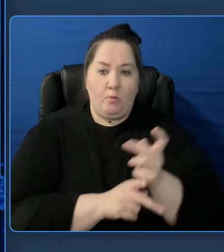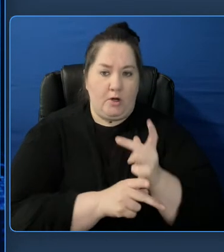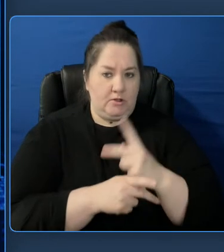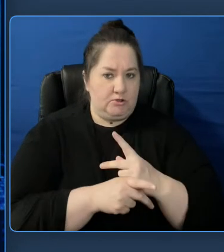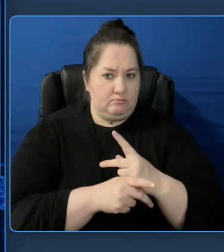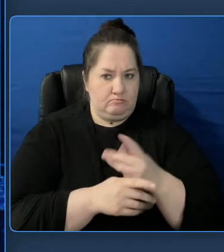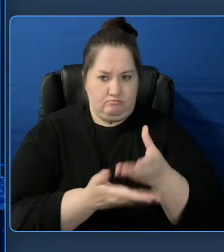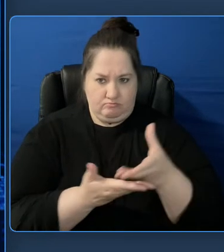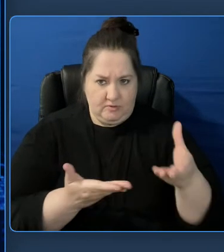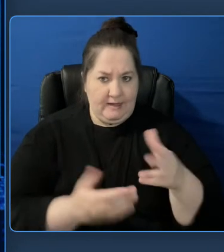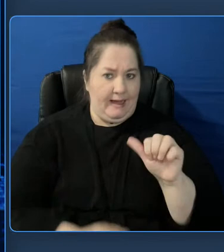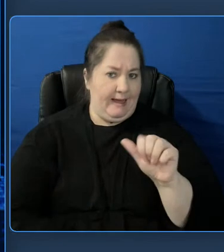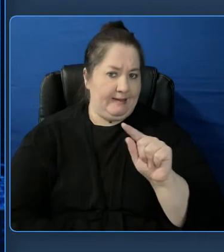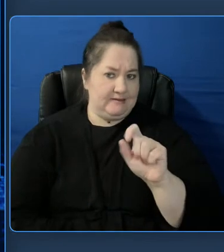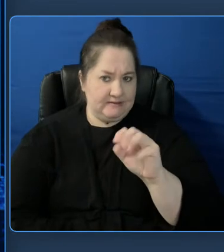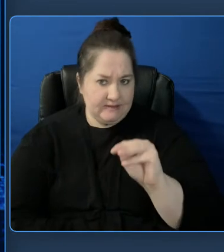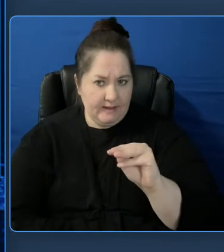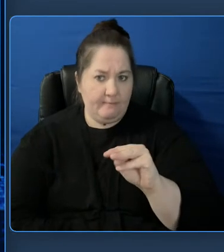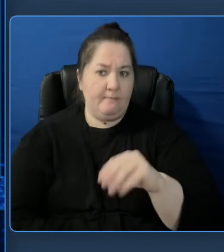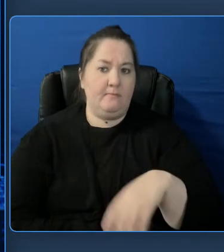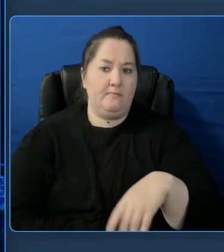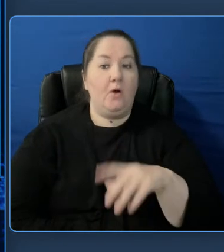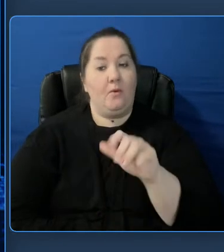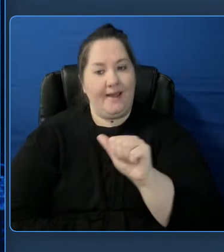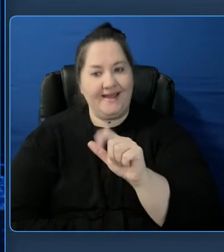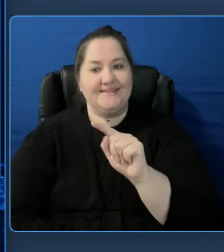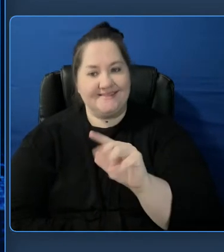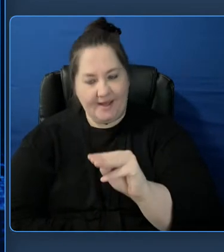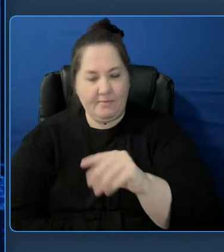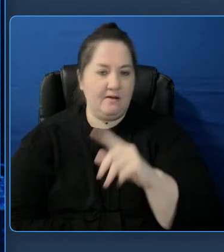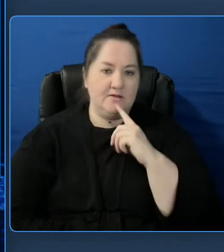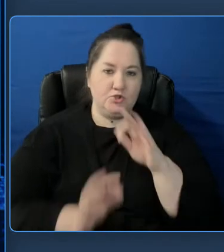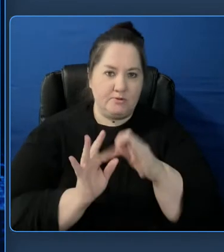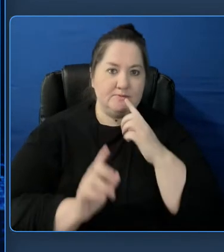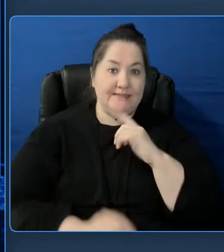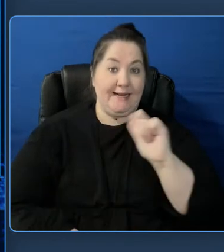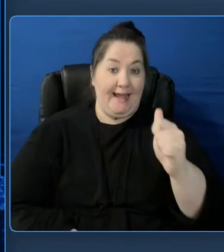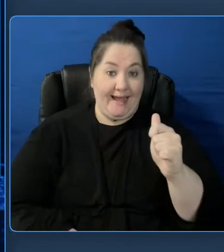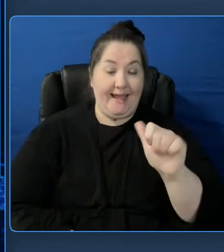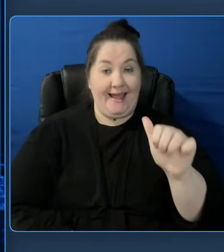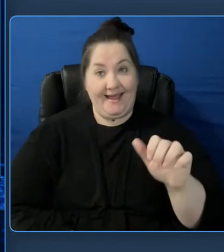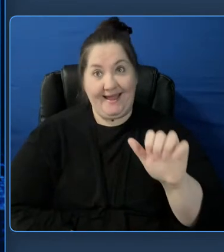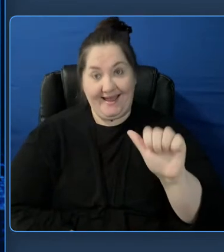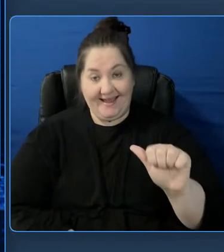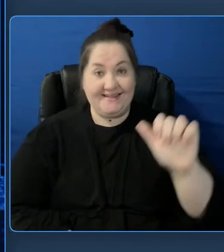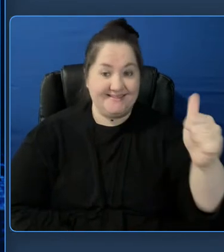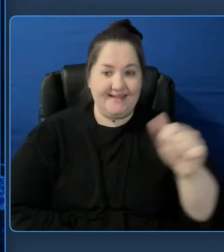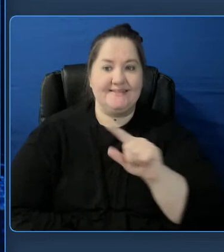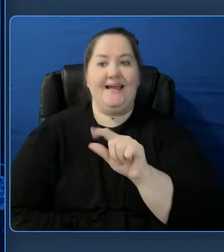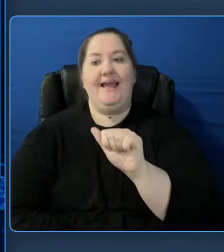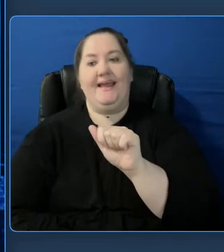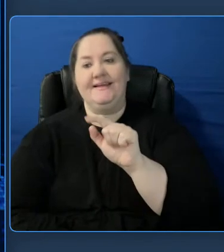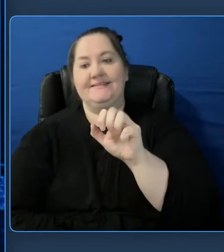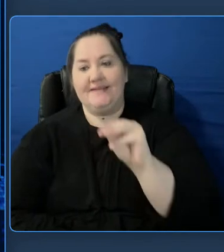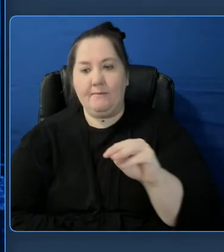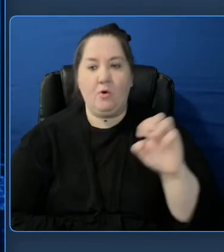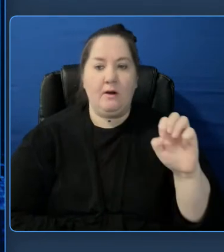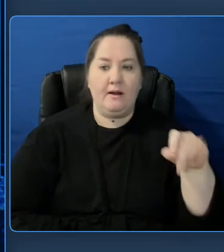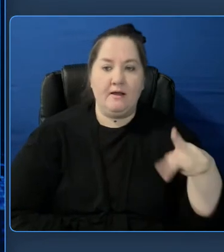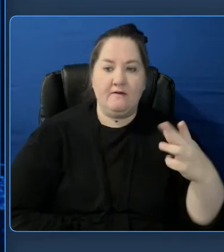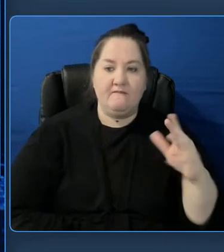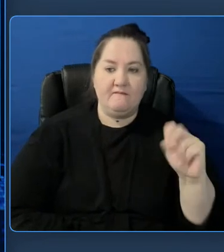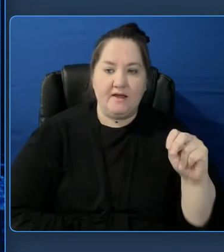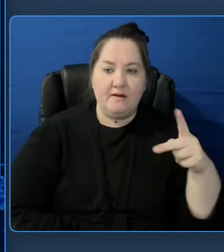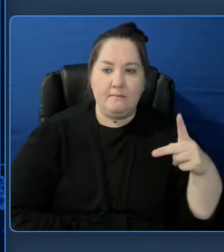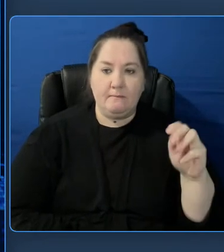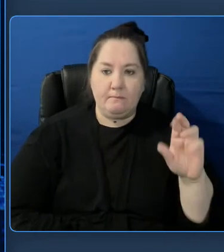micro production products like the A10 Mini or Epiphan Pearl for corporate town hall events? Are there a lot of live meetings